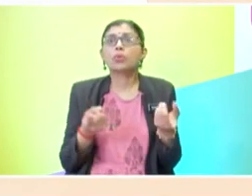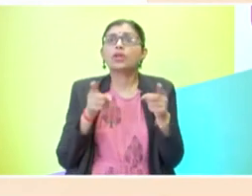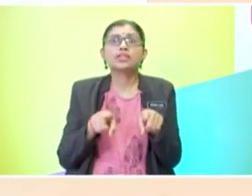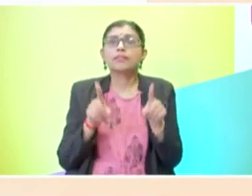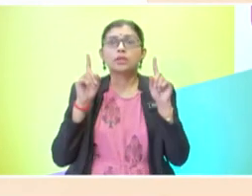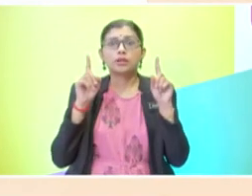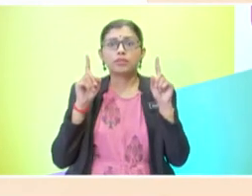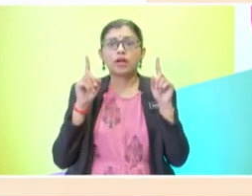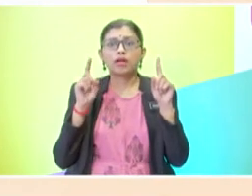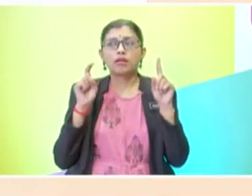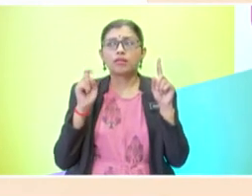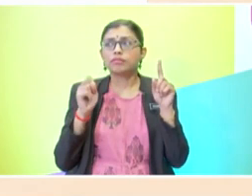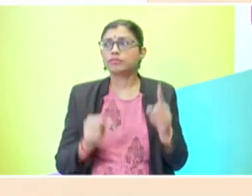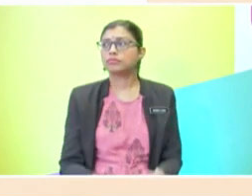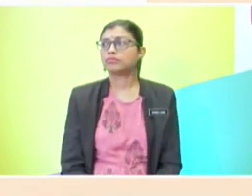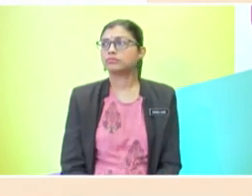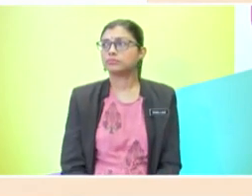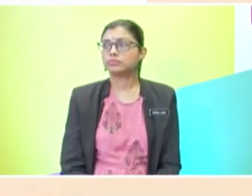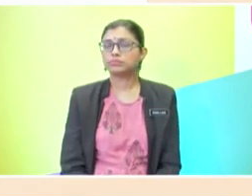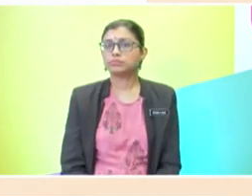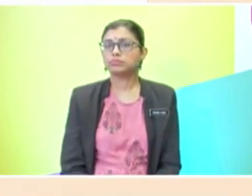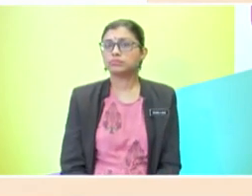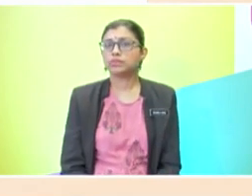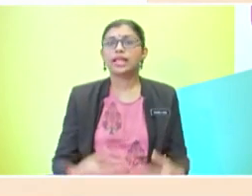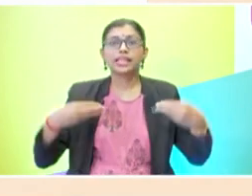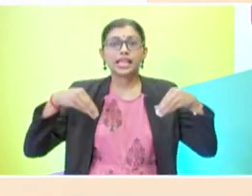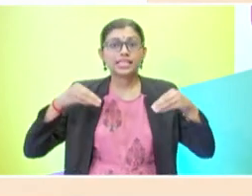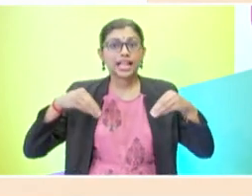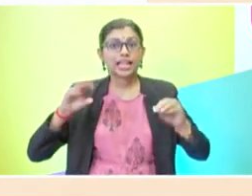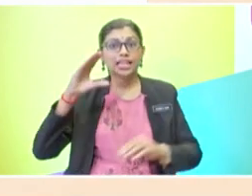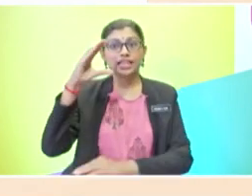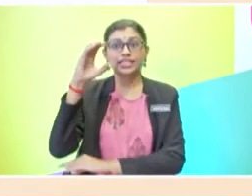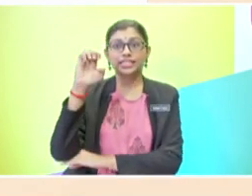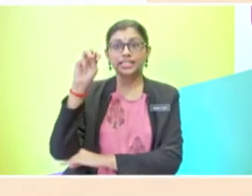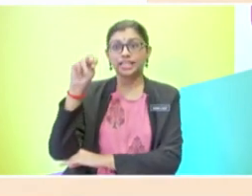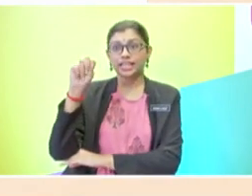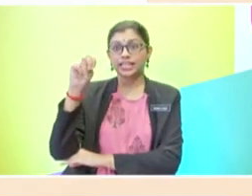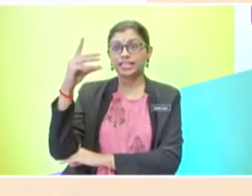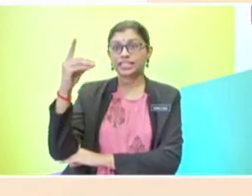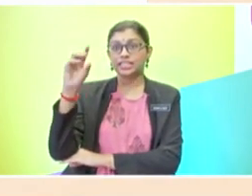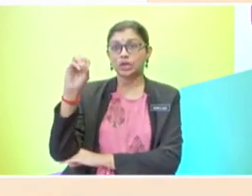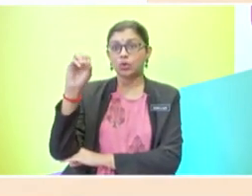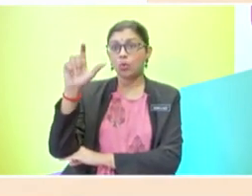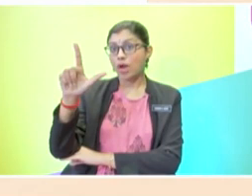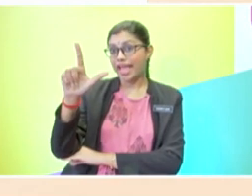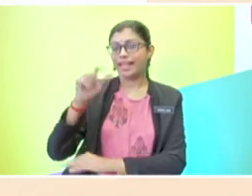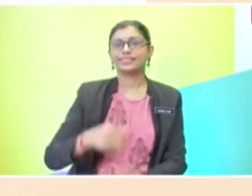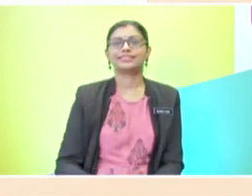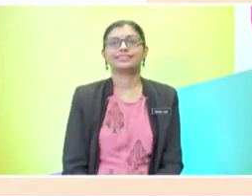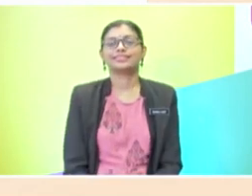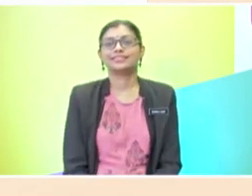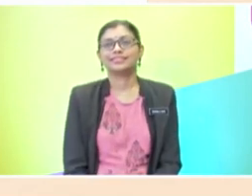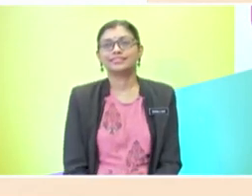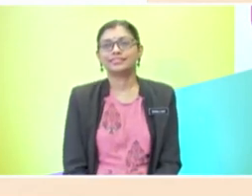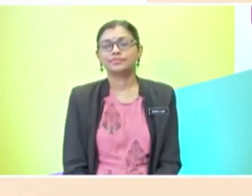here, the capital spend for selling chendol today was 129 ringgit. The sales today for today is only 85 ringgit.